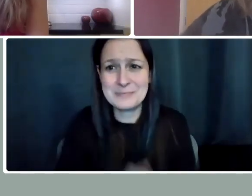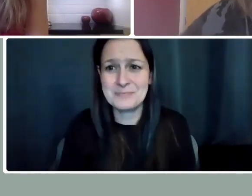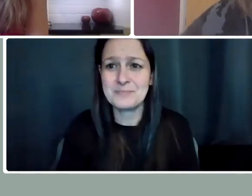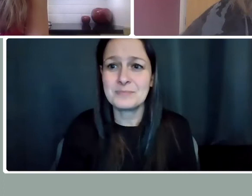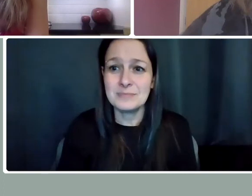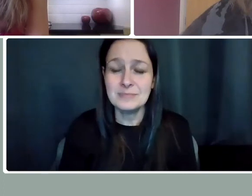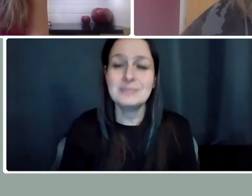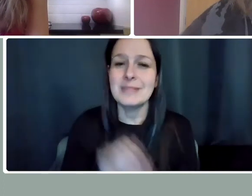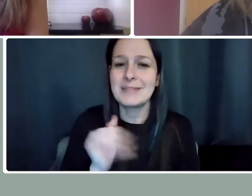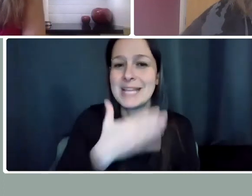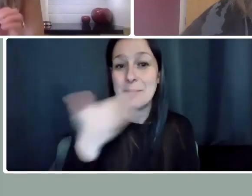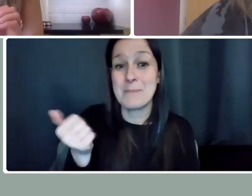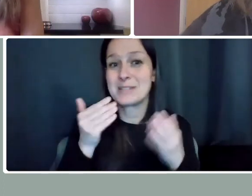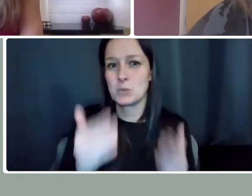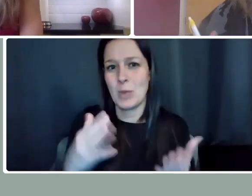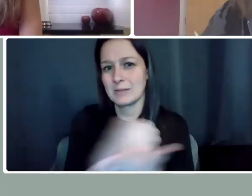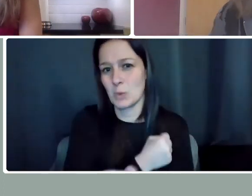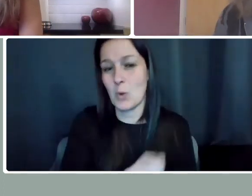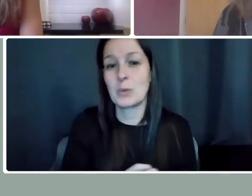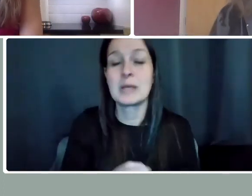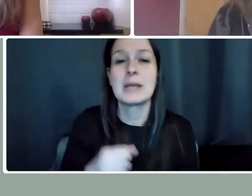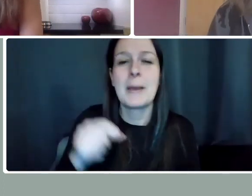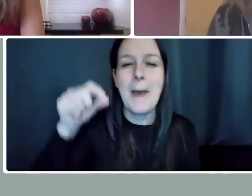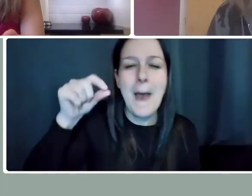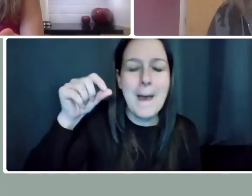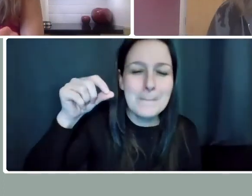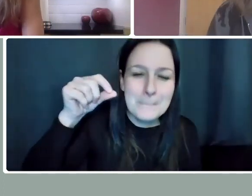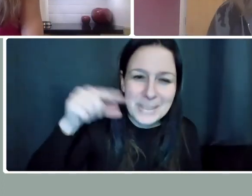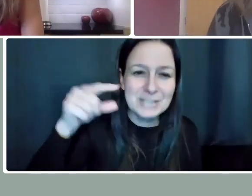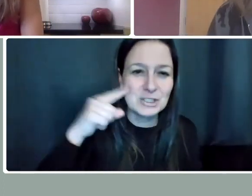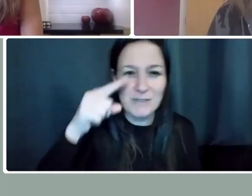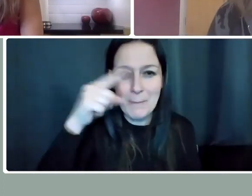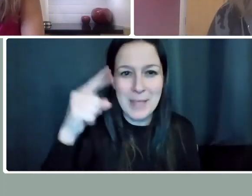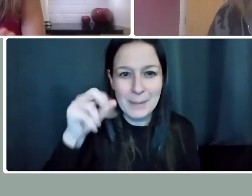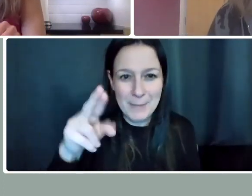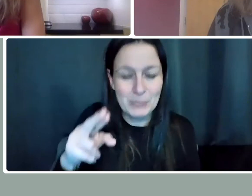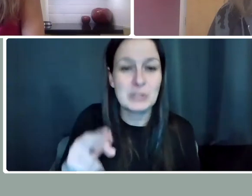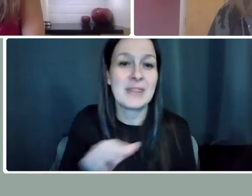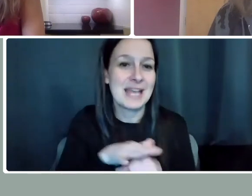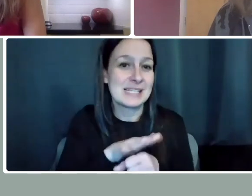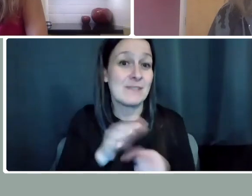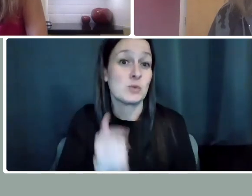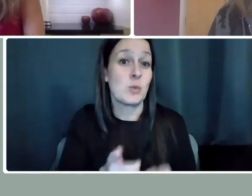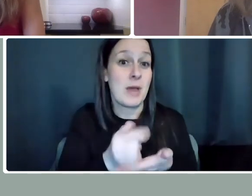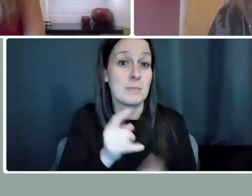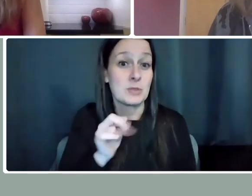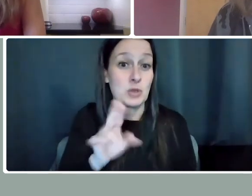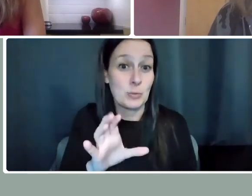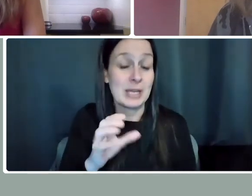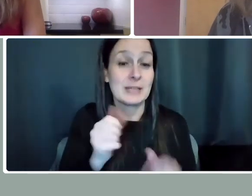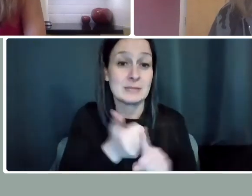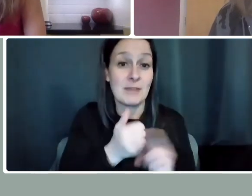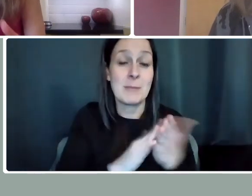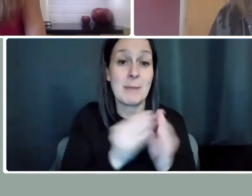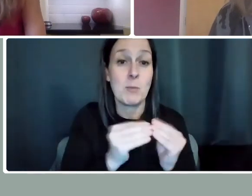your best way to go. And a pinch of black pepper is enough to make the turmeric more potent